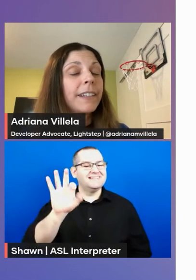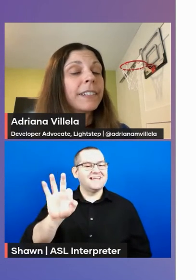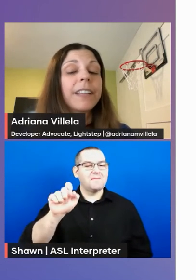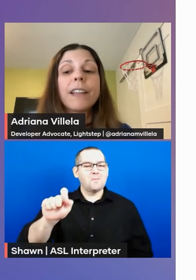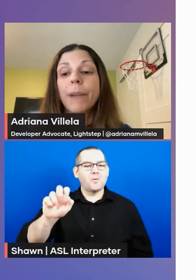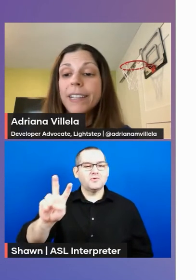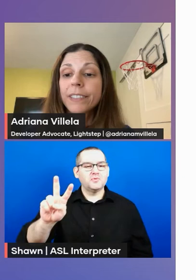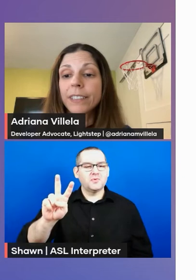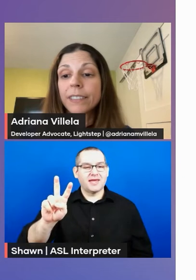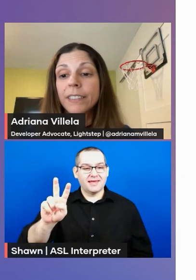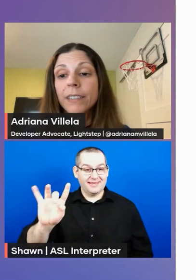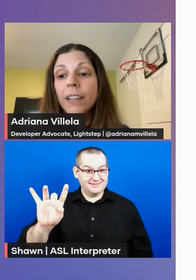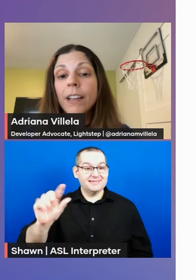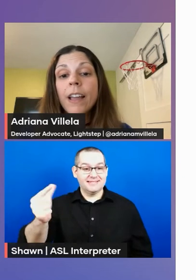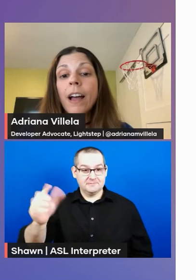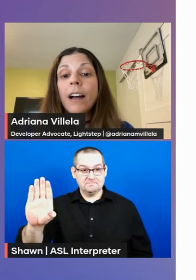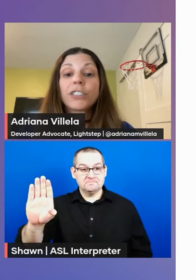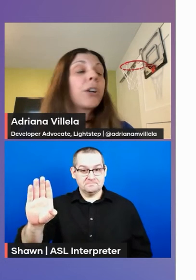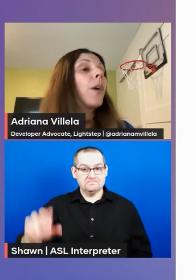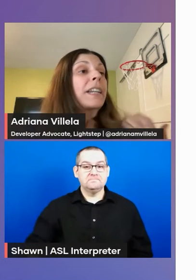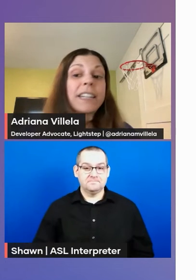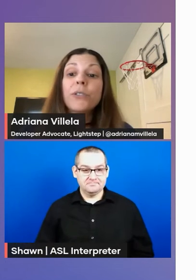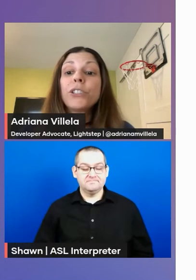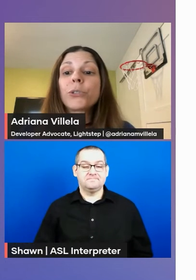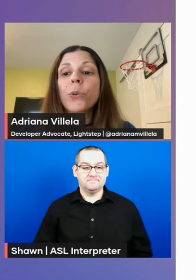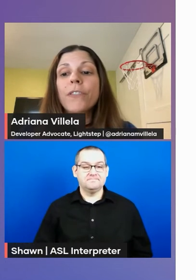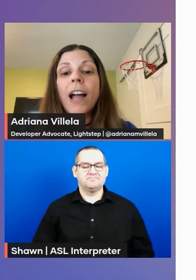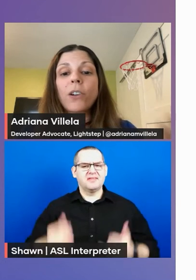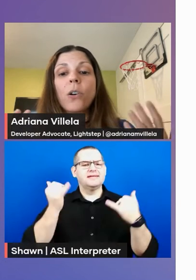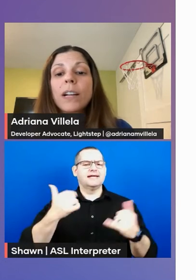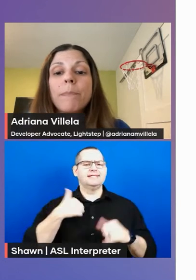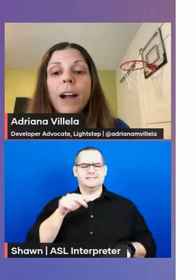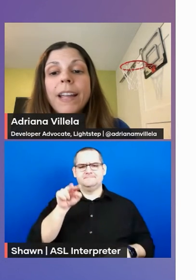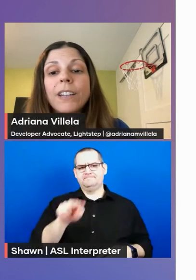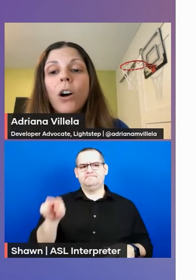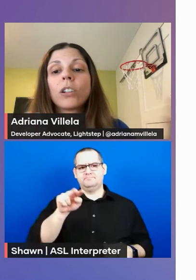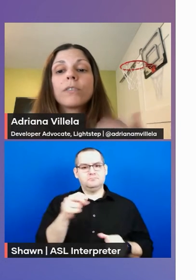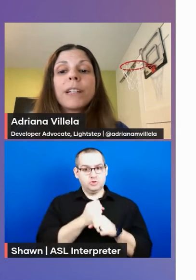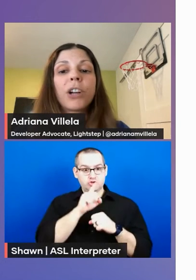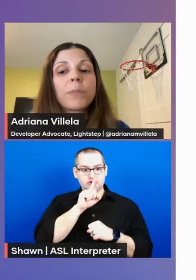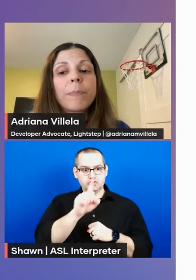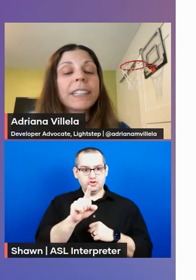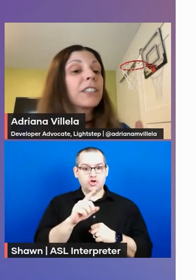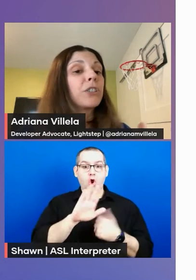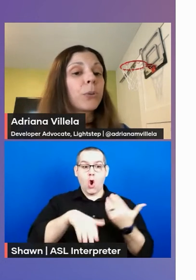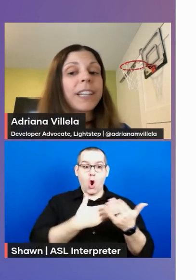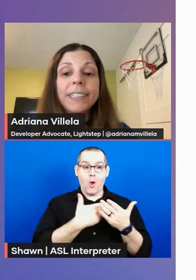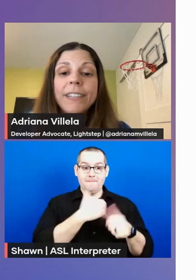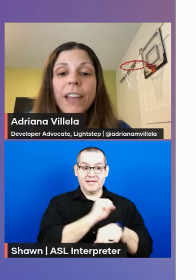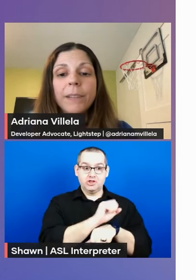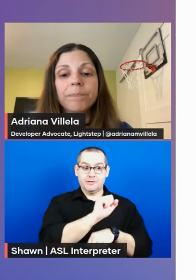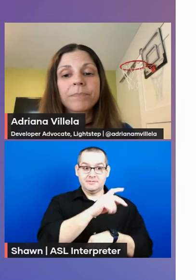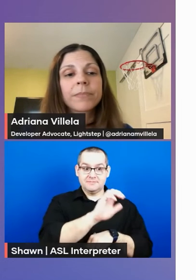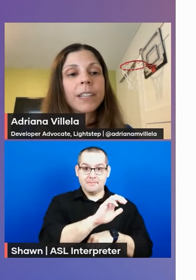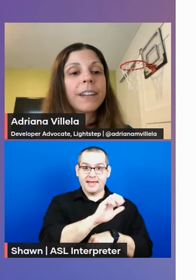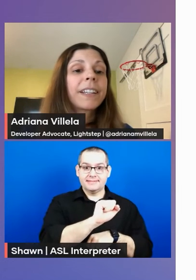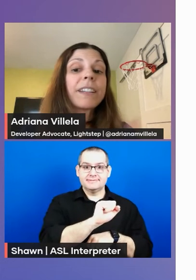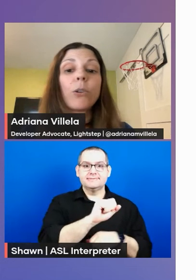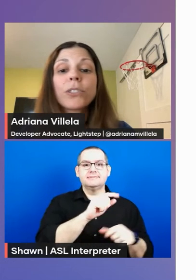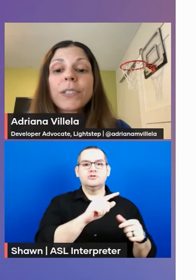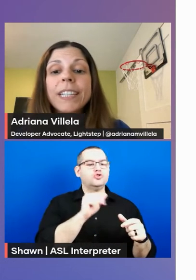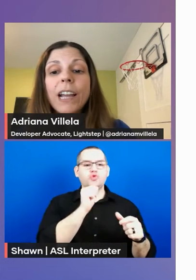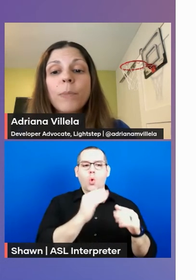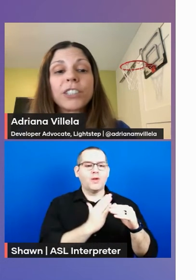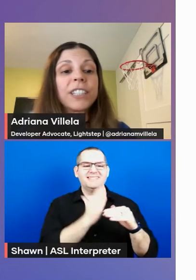9.28 gigs in my instance. So I need to ensure that all combined, all of my job specs don't exceed that. And I